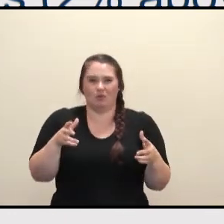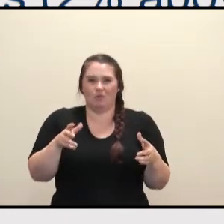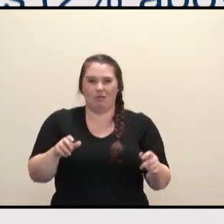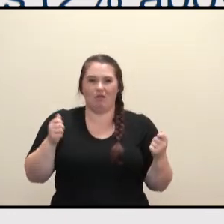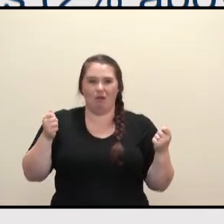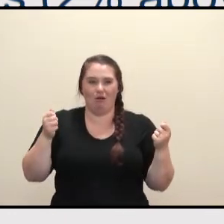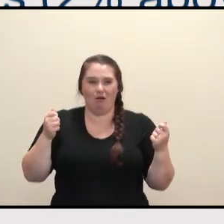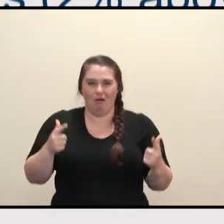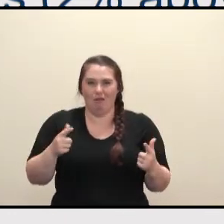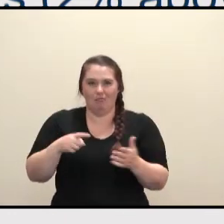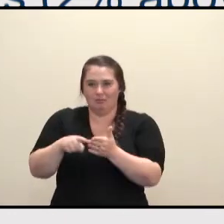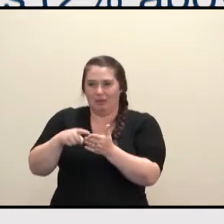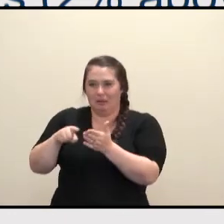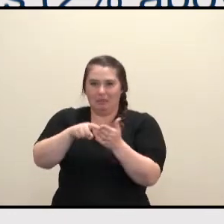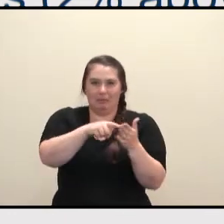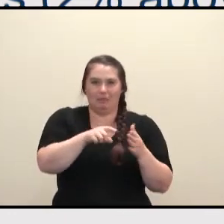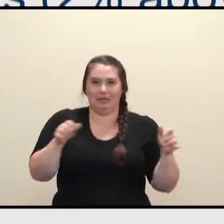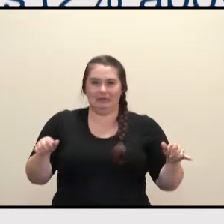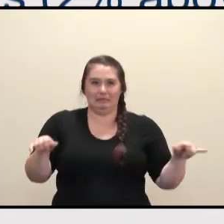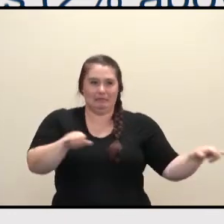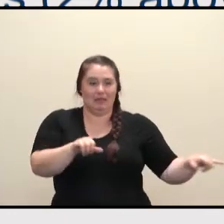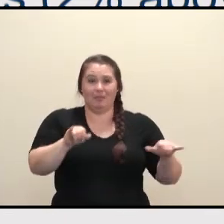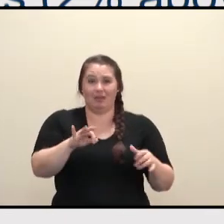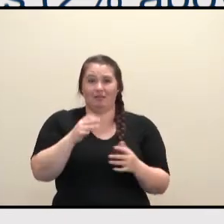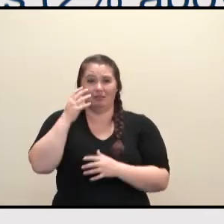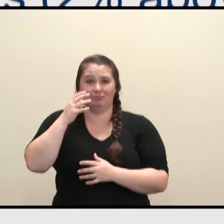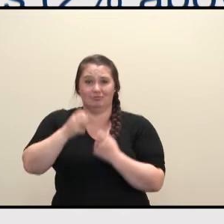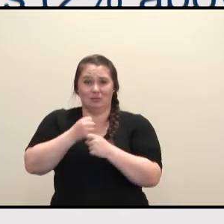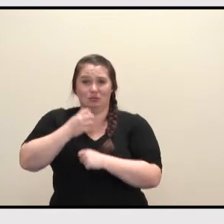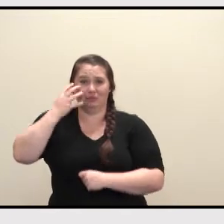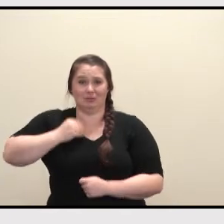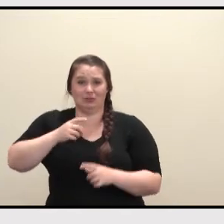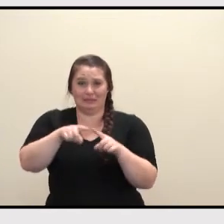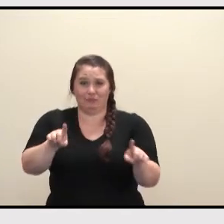the same rate with different years of experience.